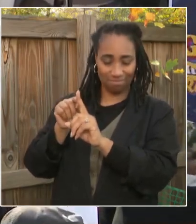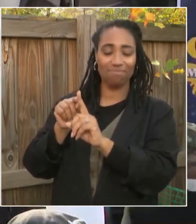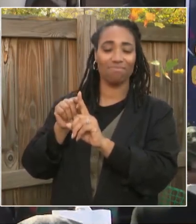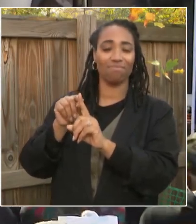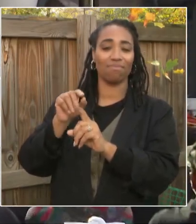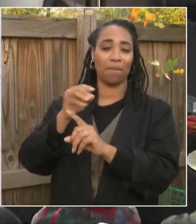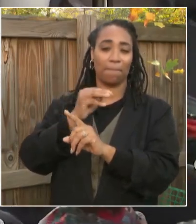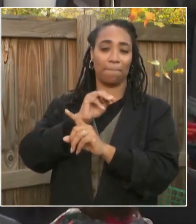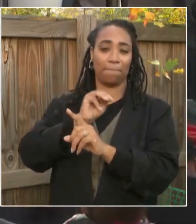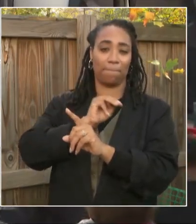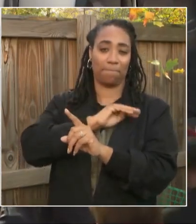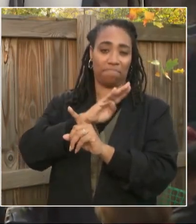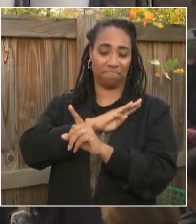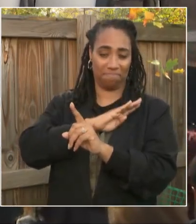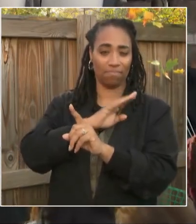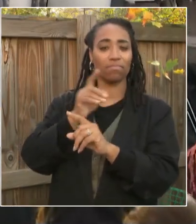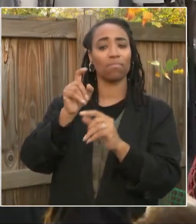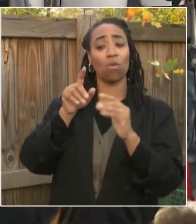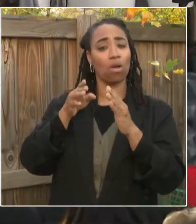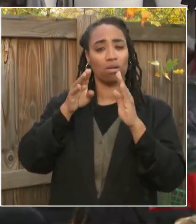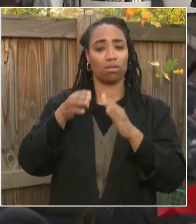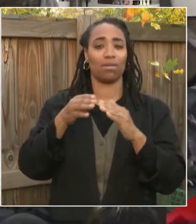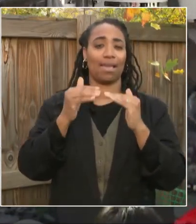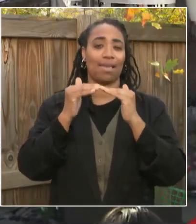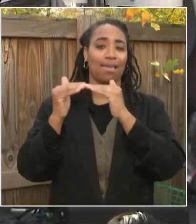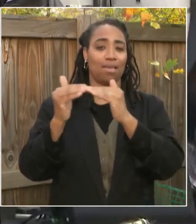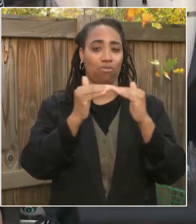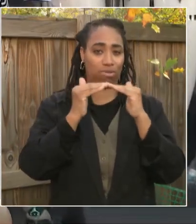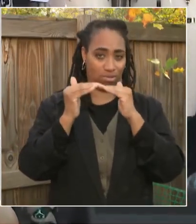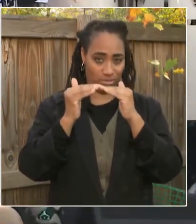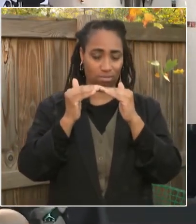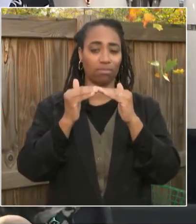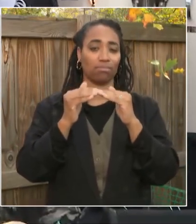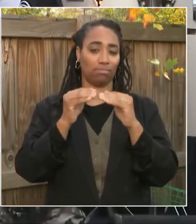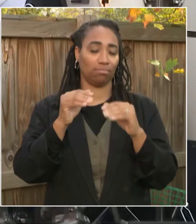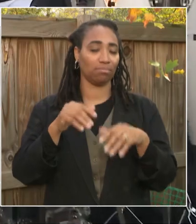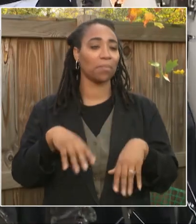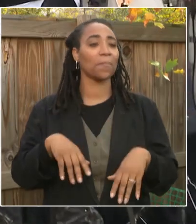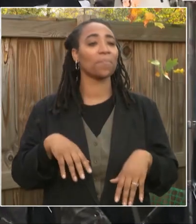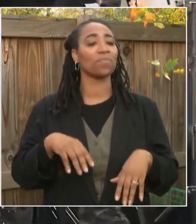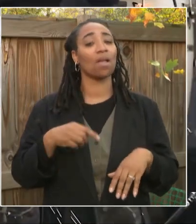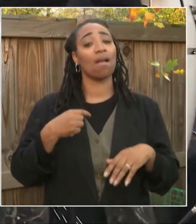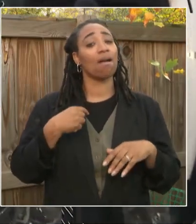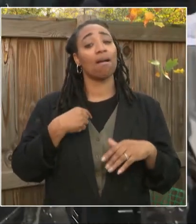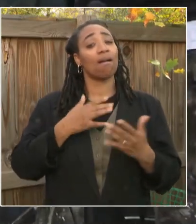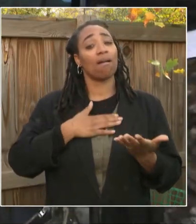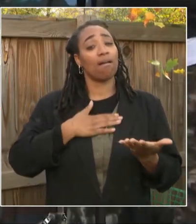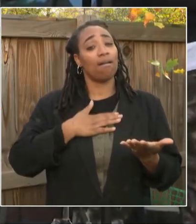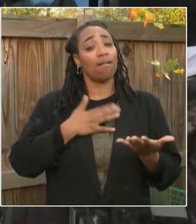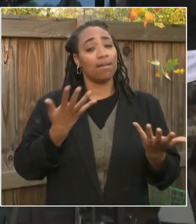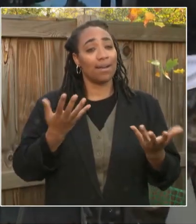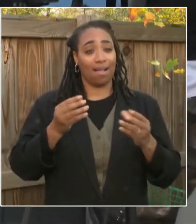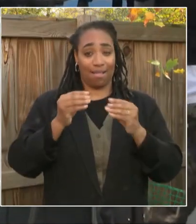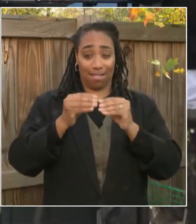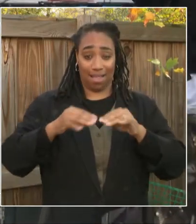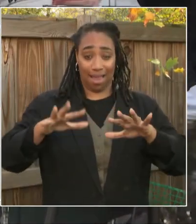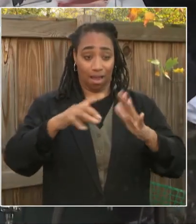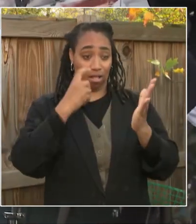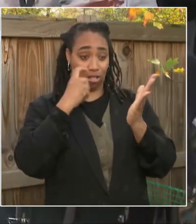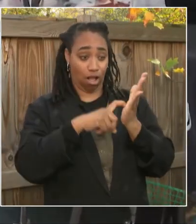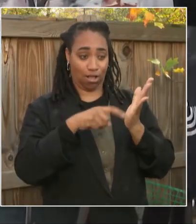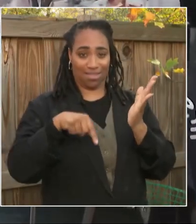of Columbia. The land acknowledgement portion of this reading is modified from historian Armin Leon and Chief Jesse Swan Jr.